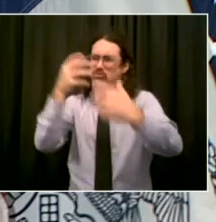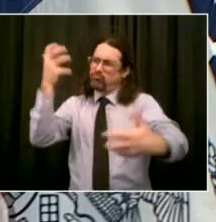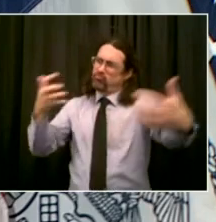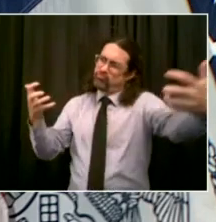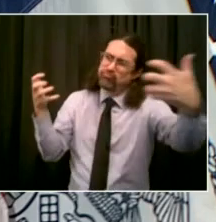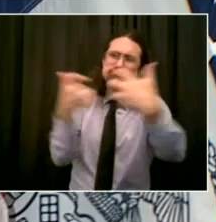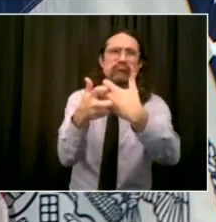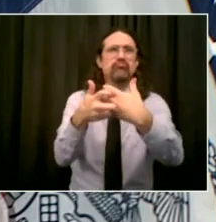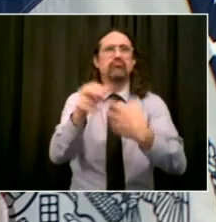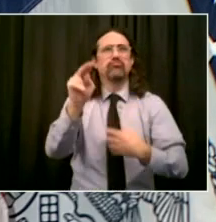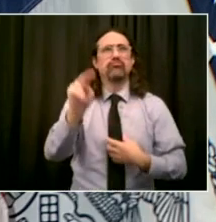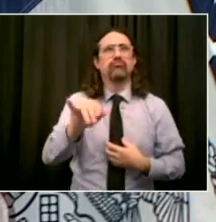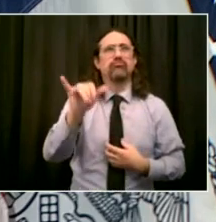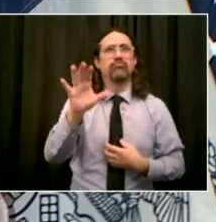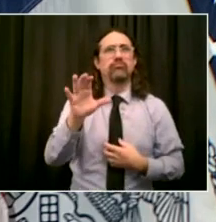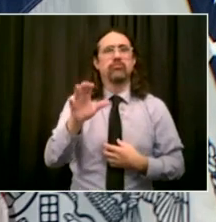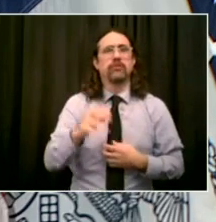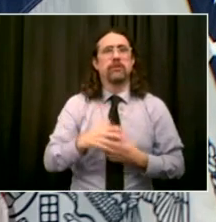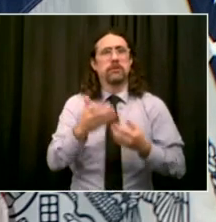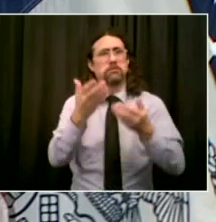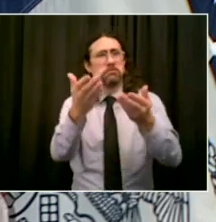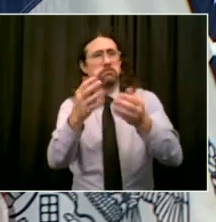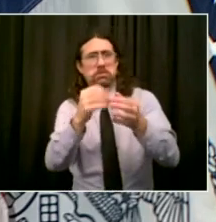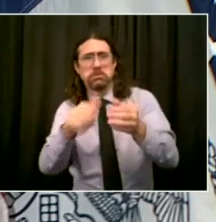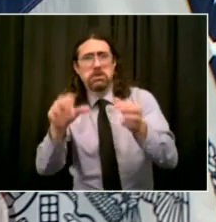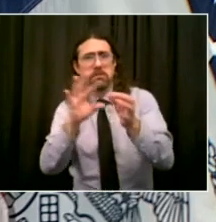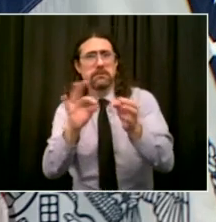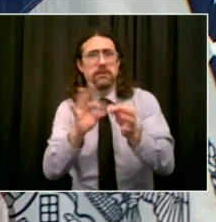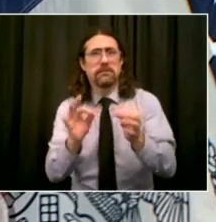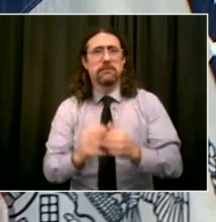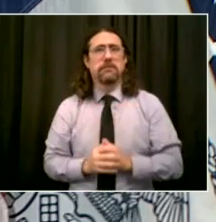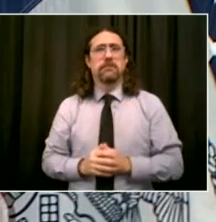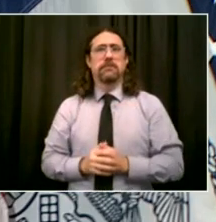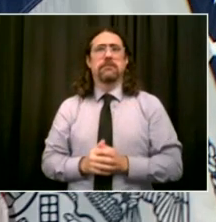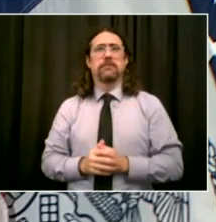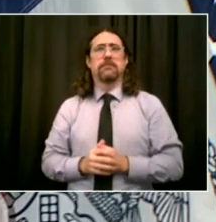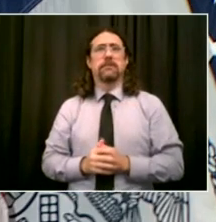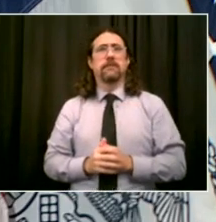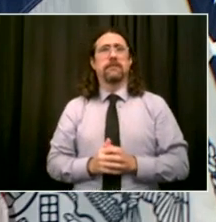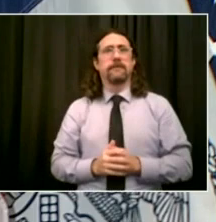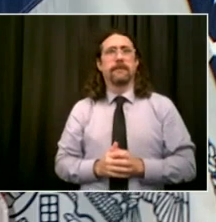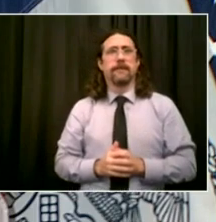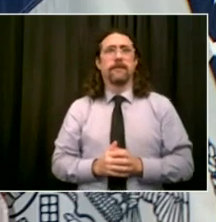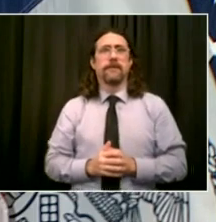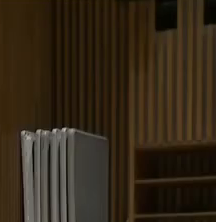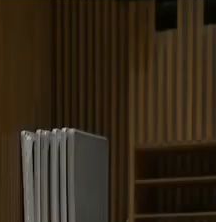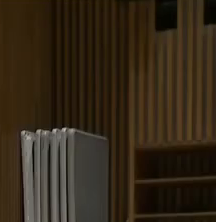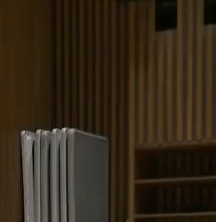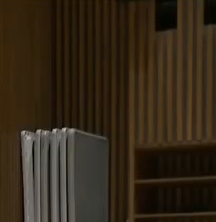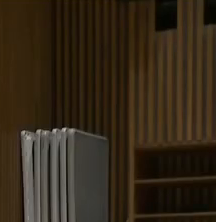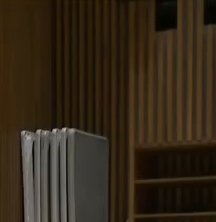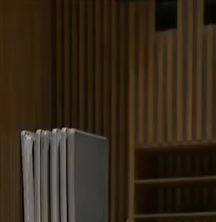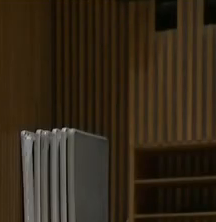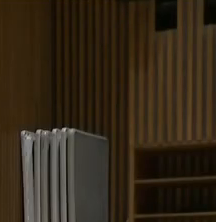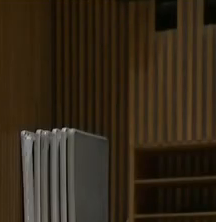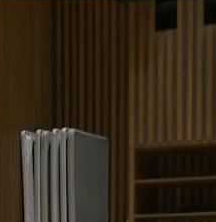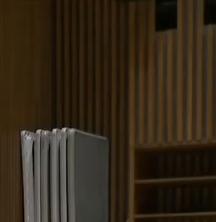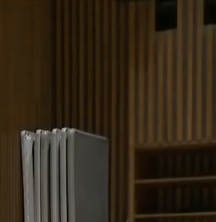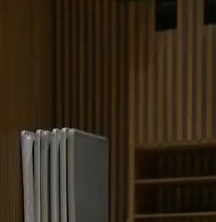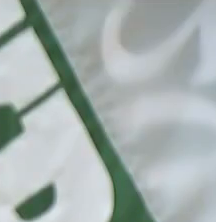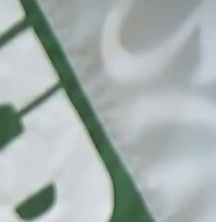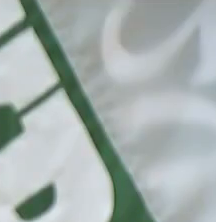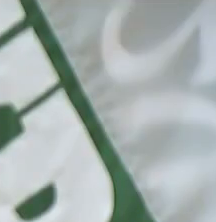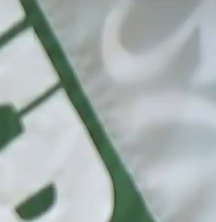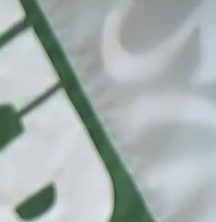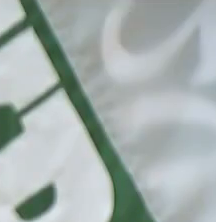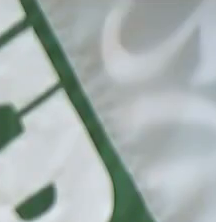what people someplace else want for New York City. I'll look at it through the prism of what the people in New York City want. Same question for Chief